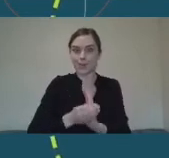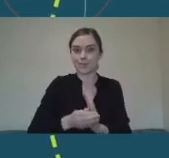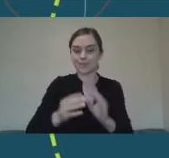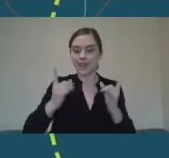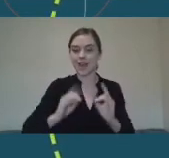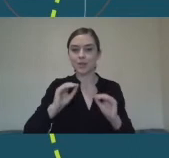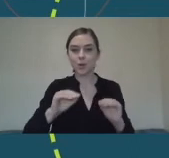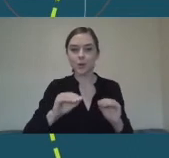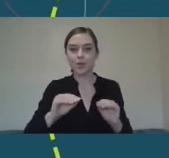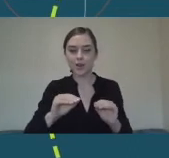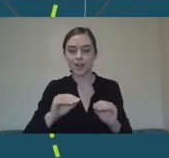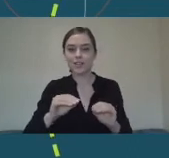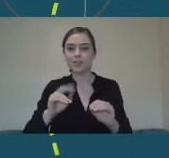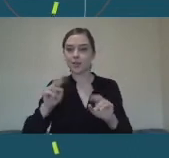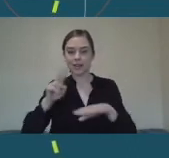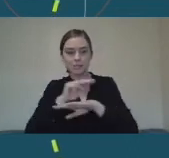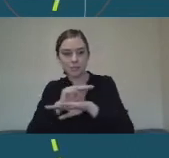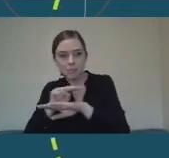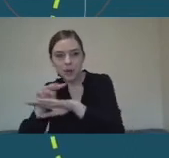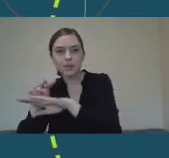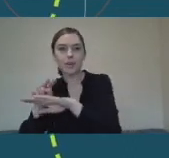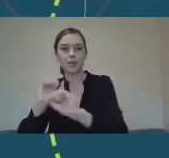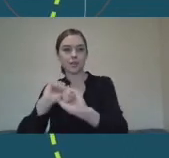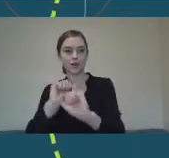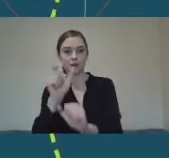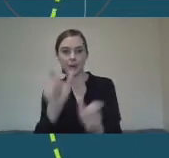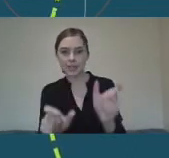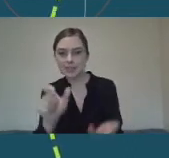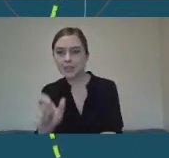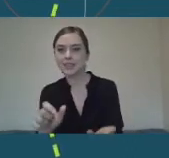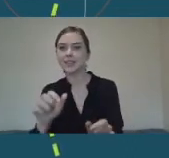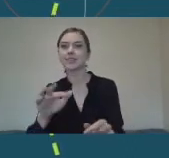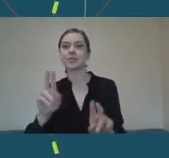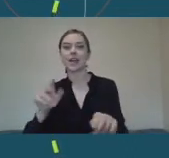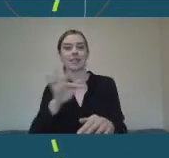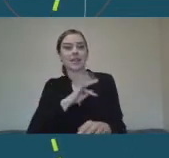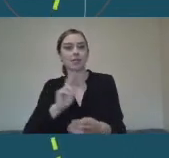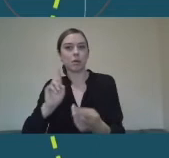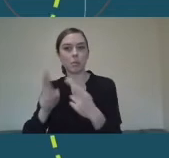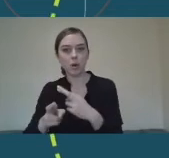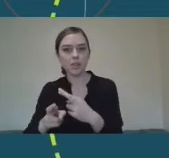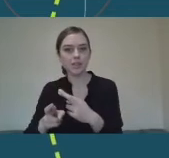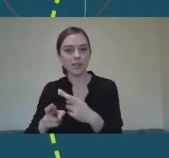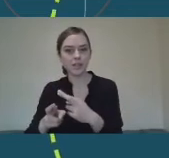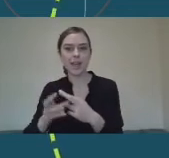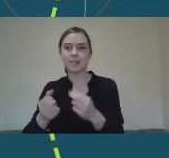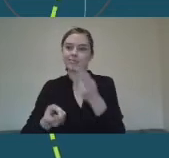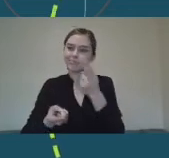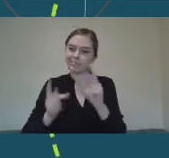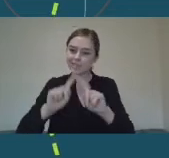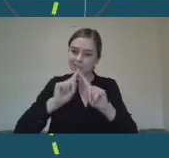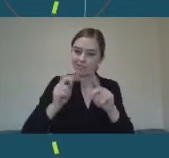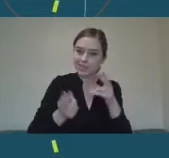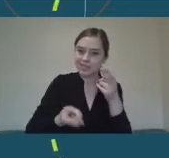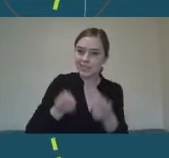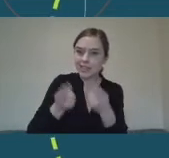performance of your participants. We have a number of different self-report and physical function assessment tools that are posted